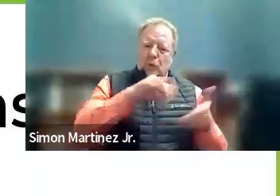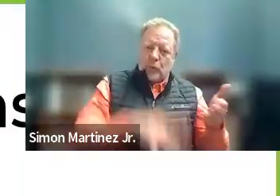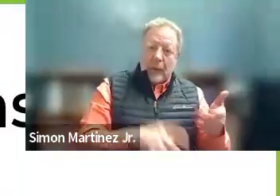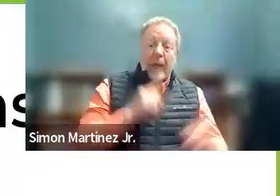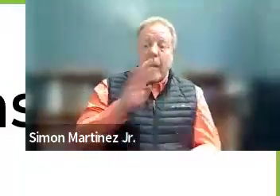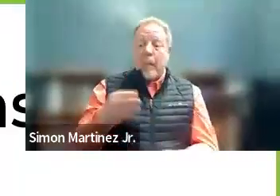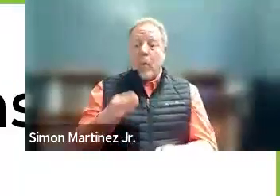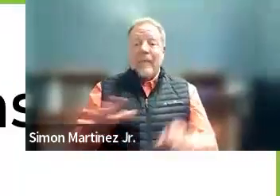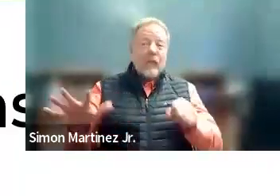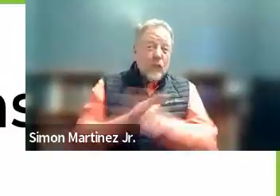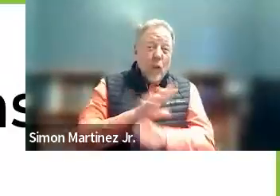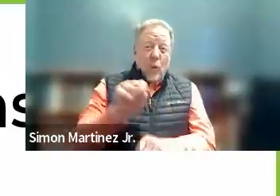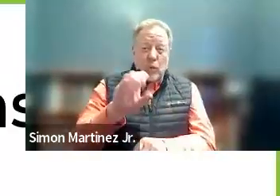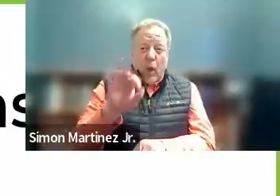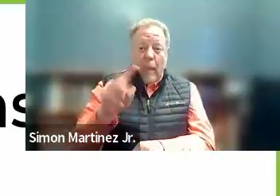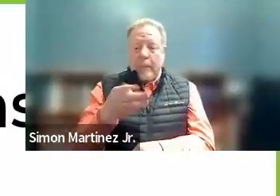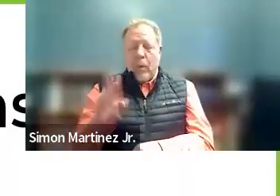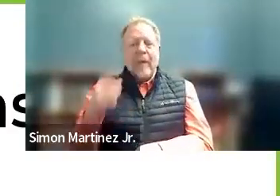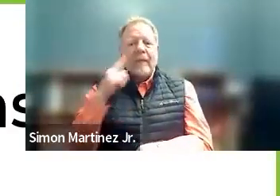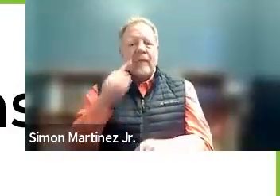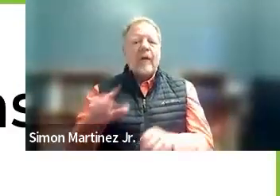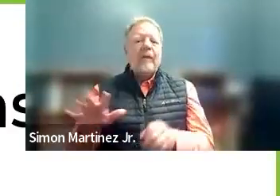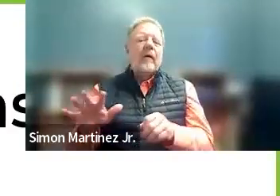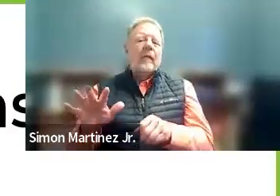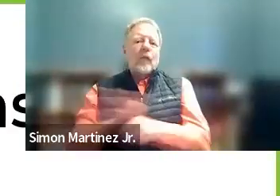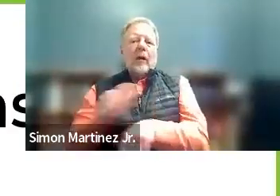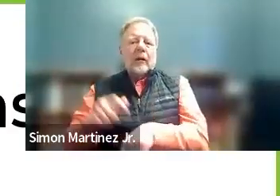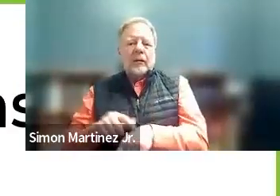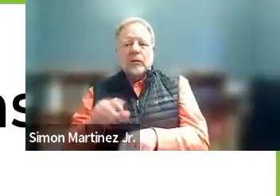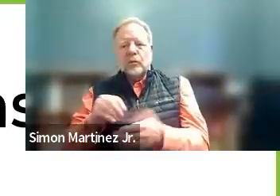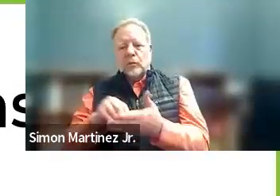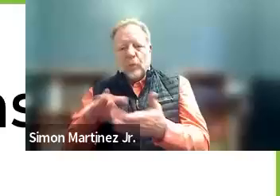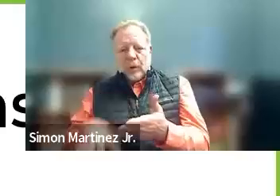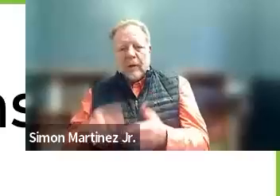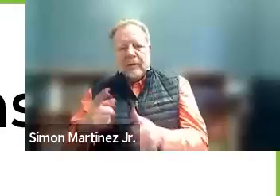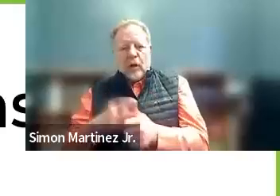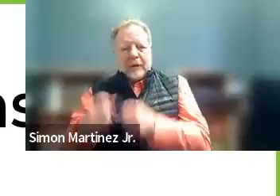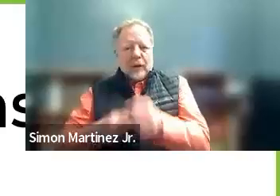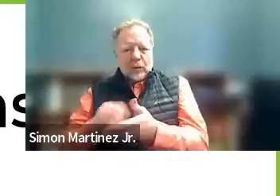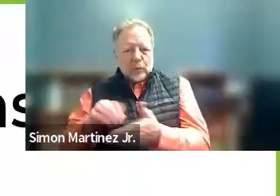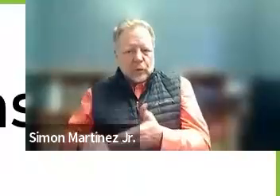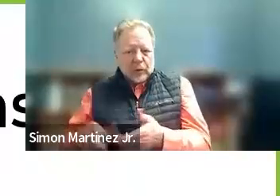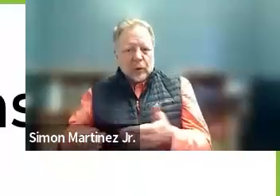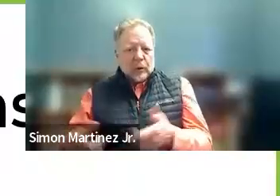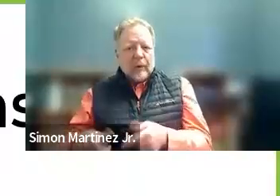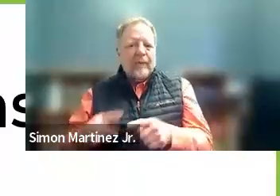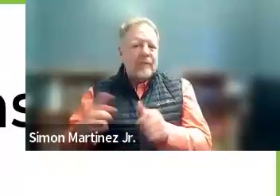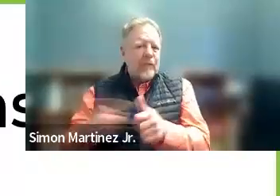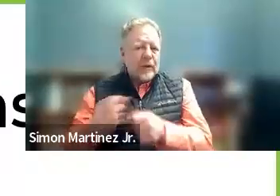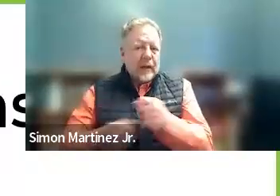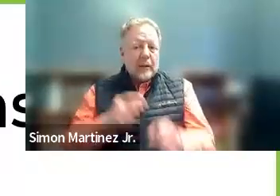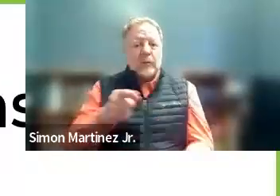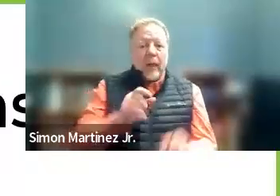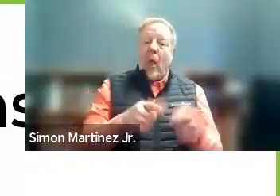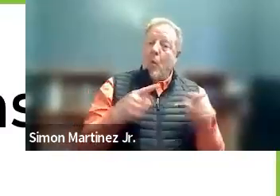for second year students. And that's just a color, but it's not the pattern, right? It's a different pattern essentially than first year. So